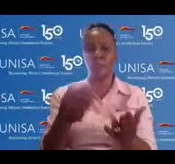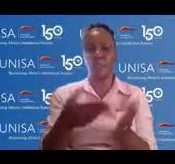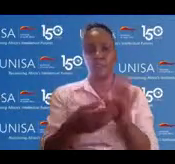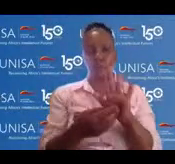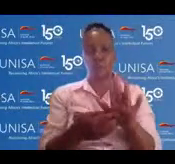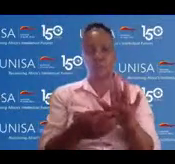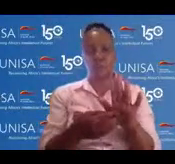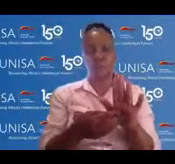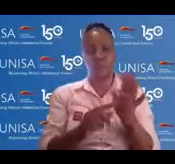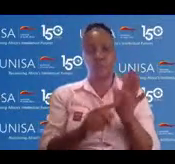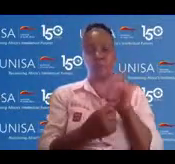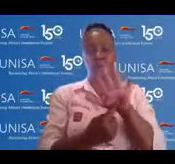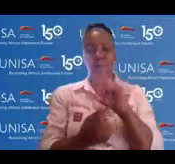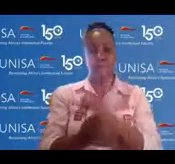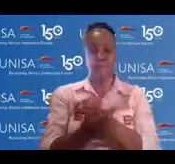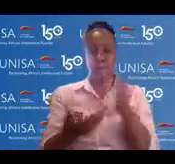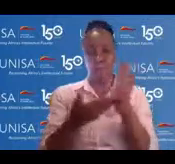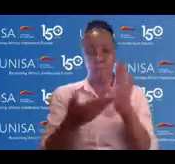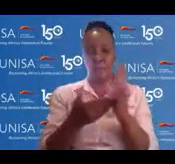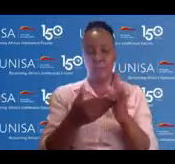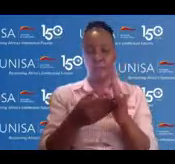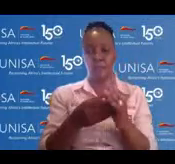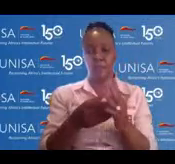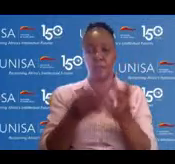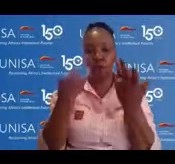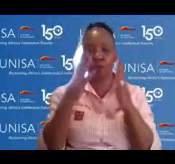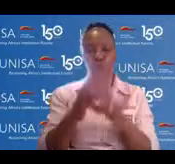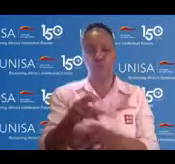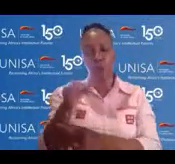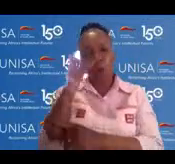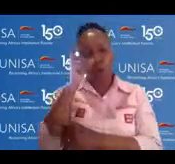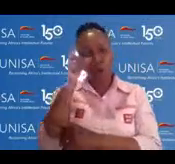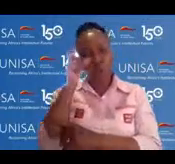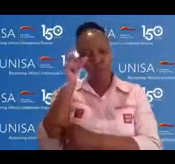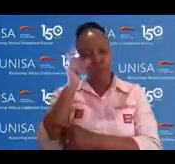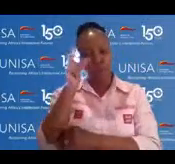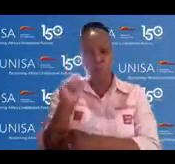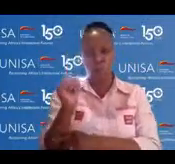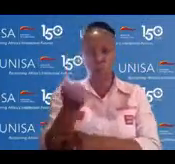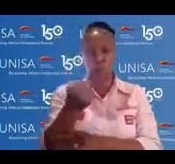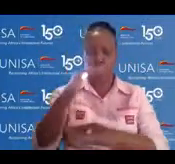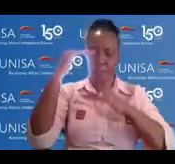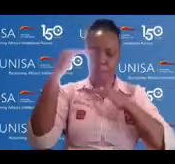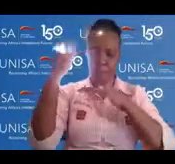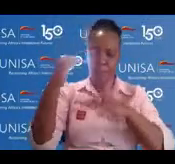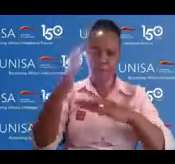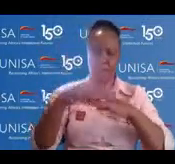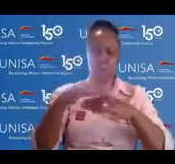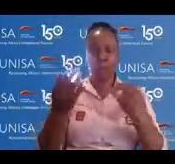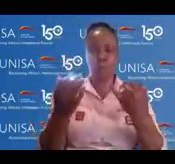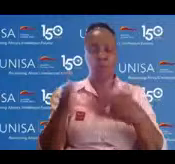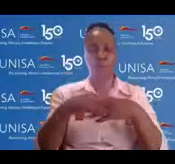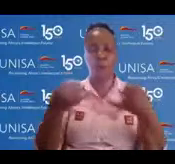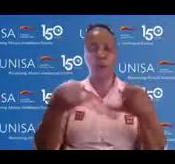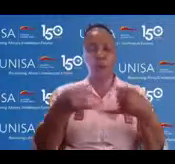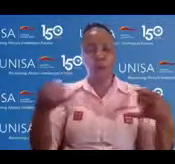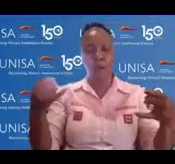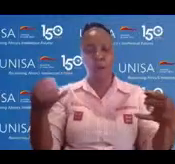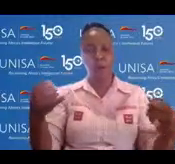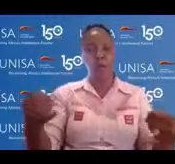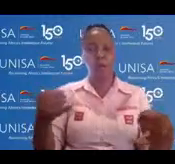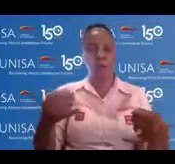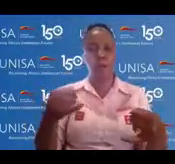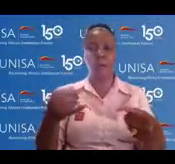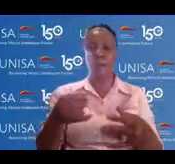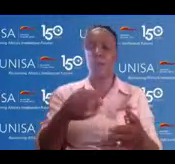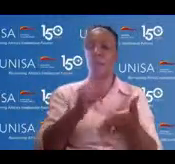A student copies an entire paragraph from an online article without properly citing it, and then they submit